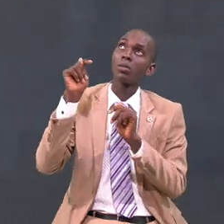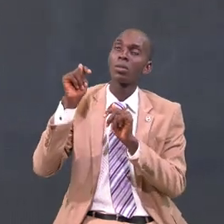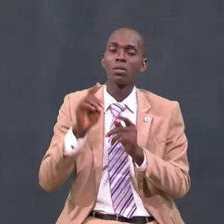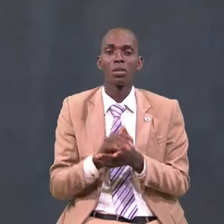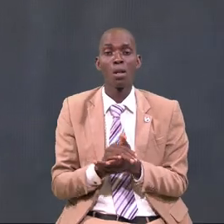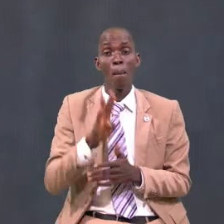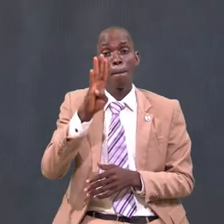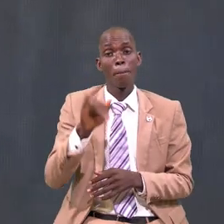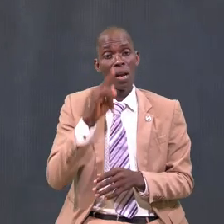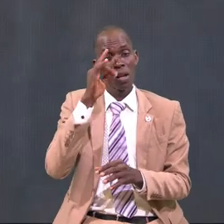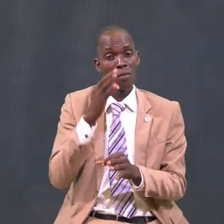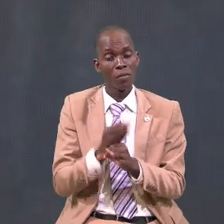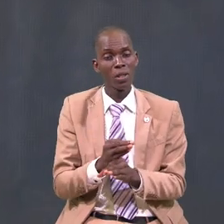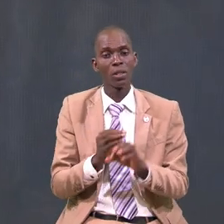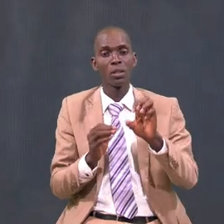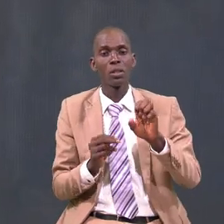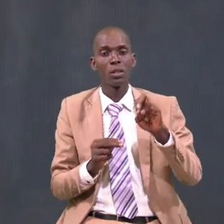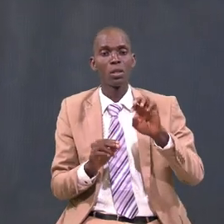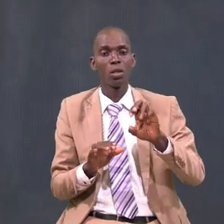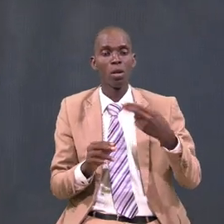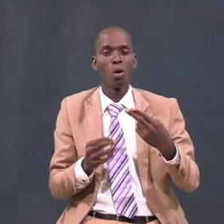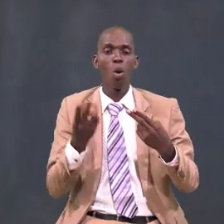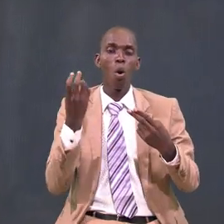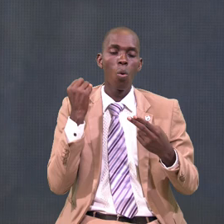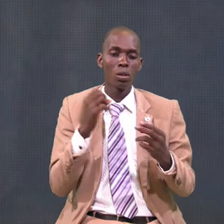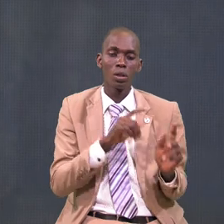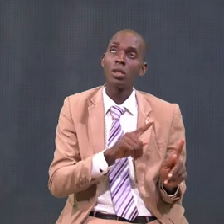By faith Enoch was translated.